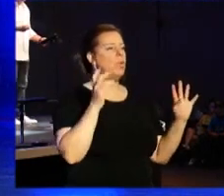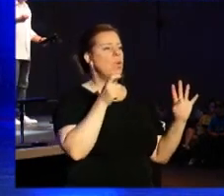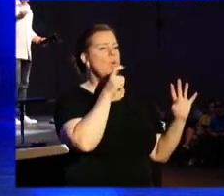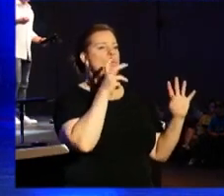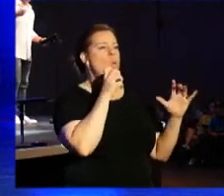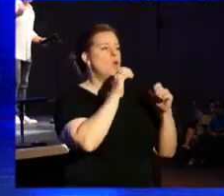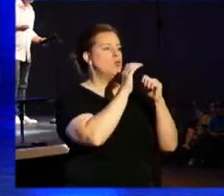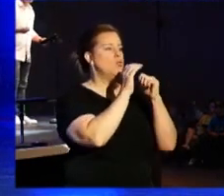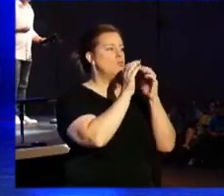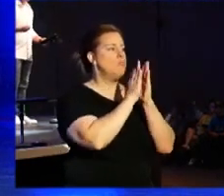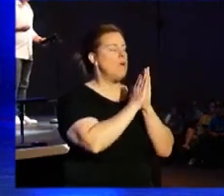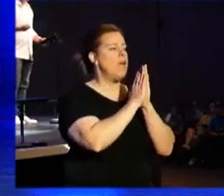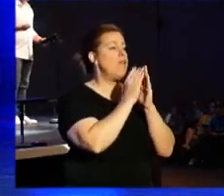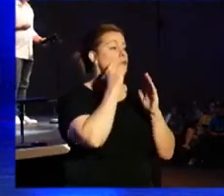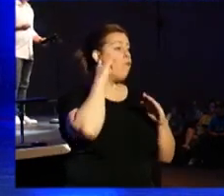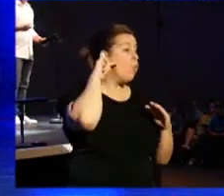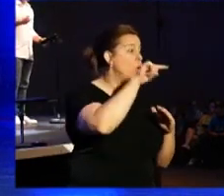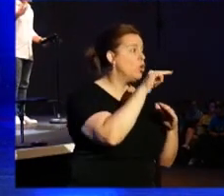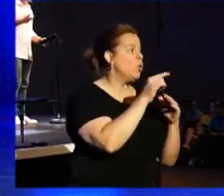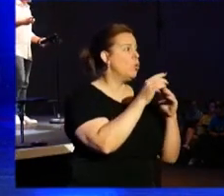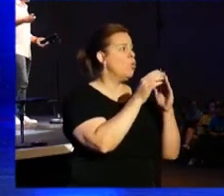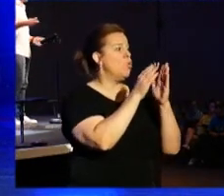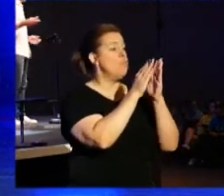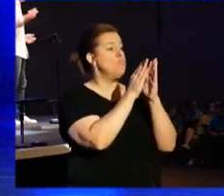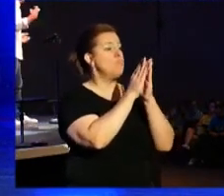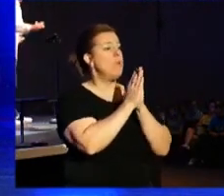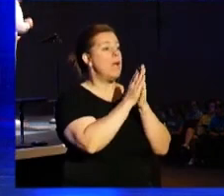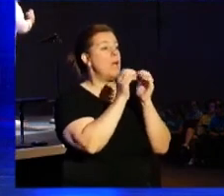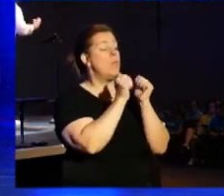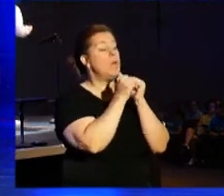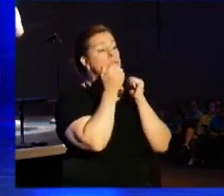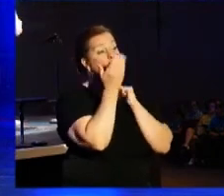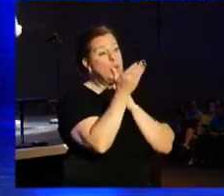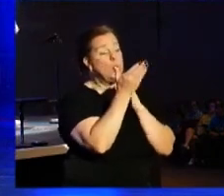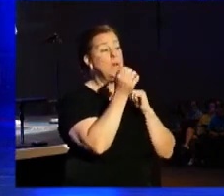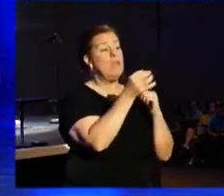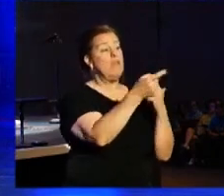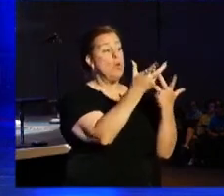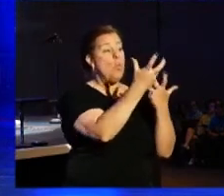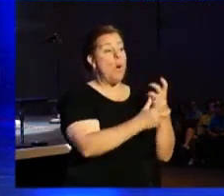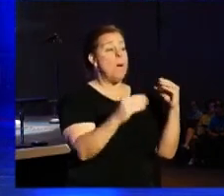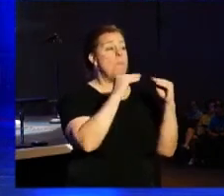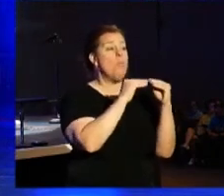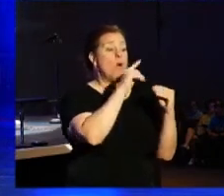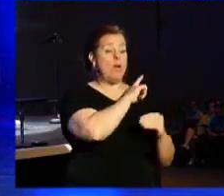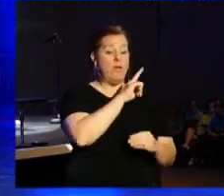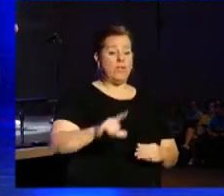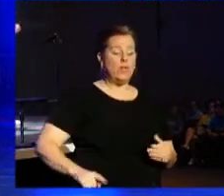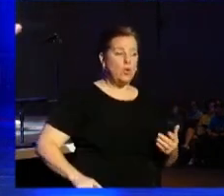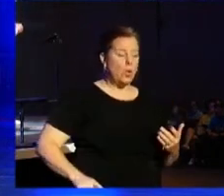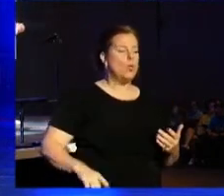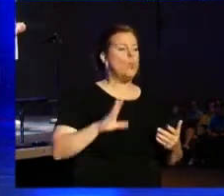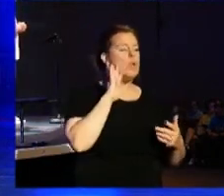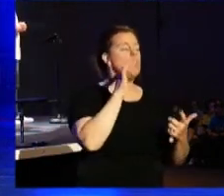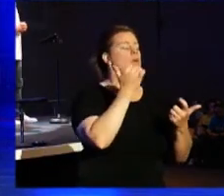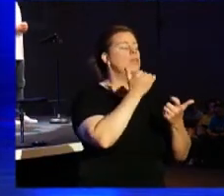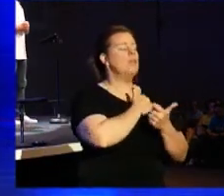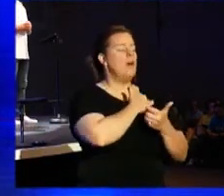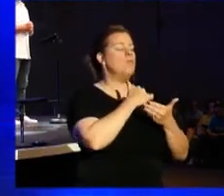you and pray with you. But if you're craving more of the Lord and you don't know where to start, we would love to help